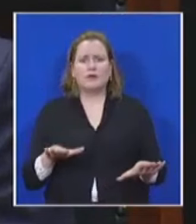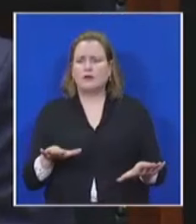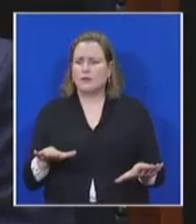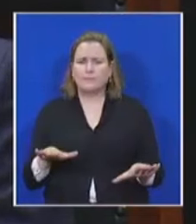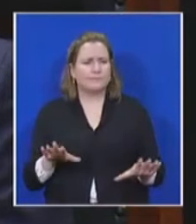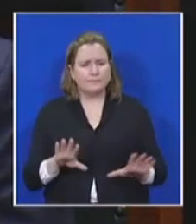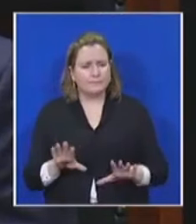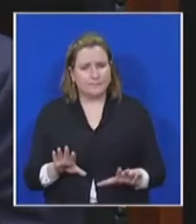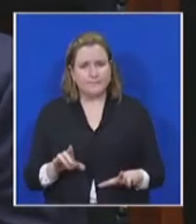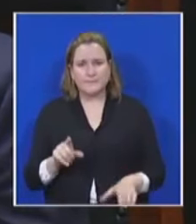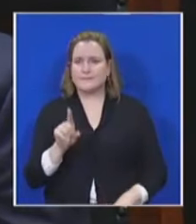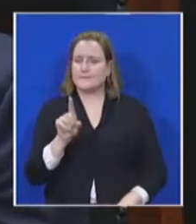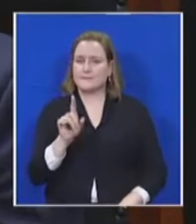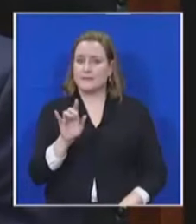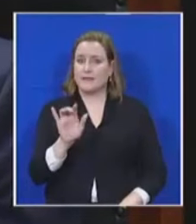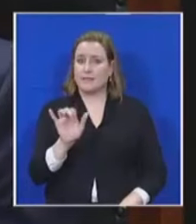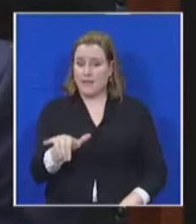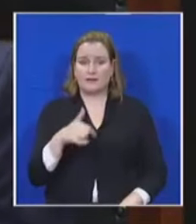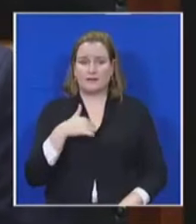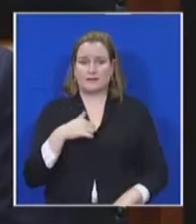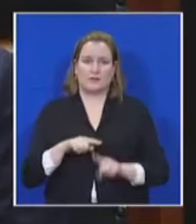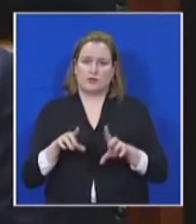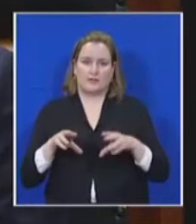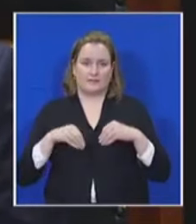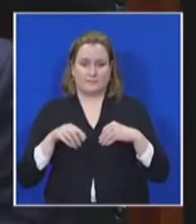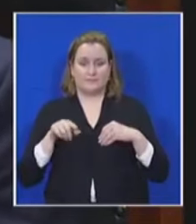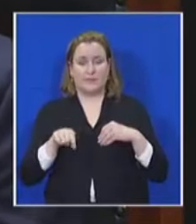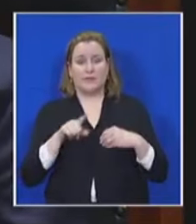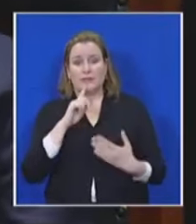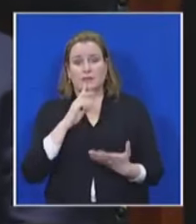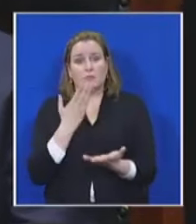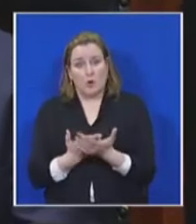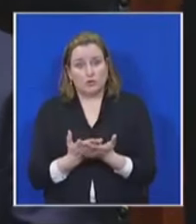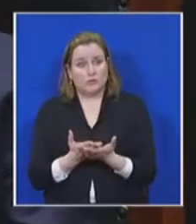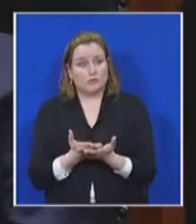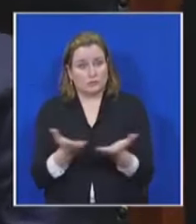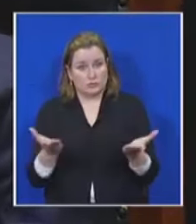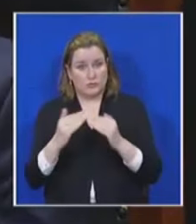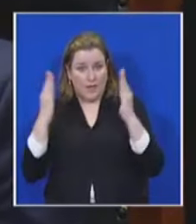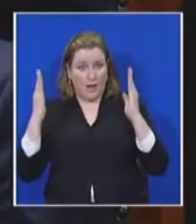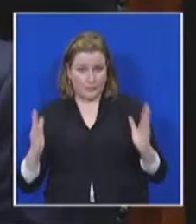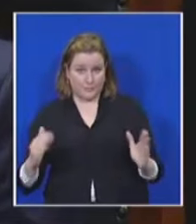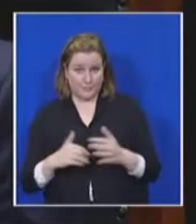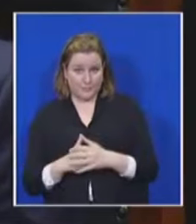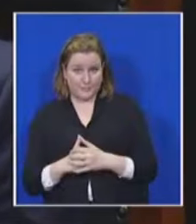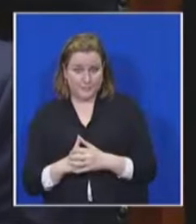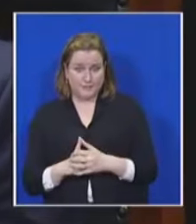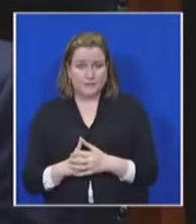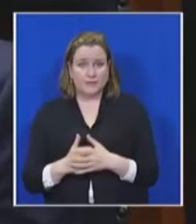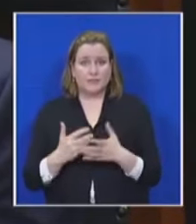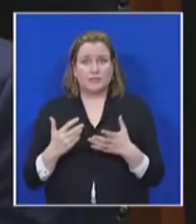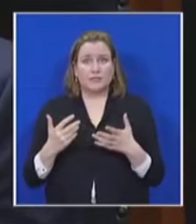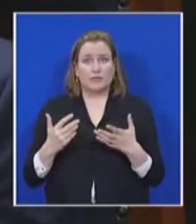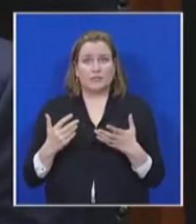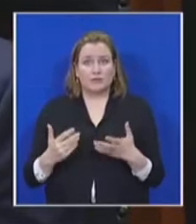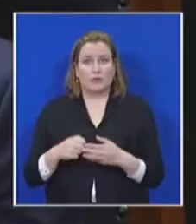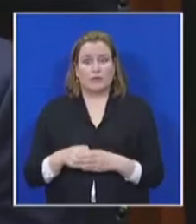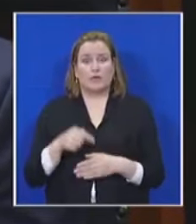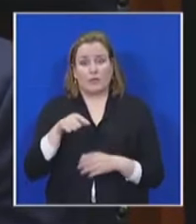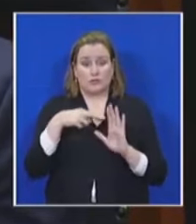That I do not accept that we must put this motion to the House. That I think this change of rule